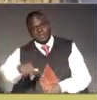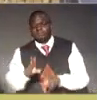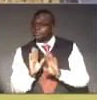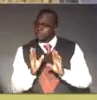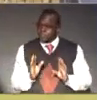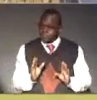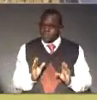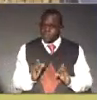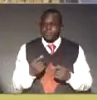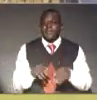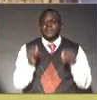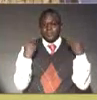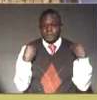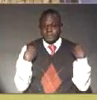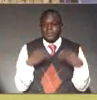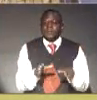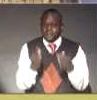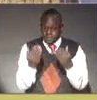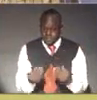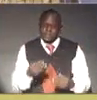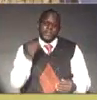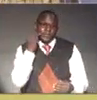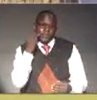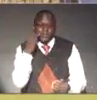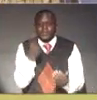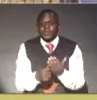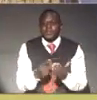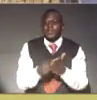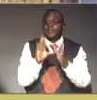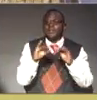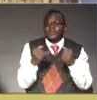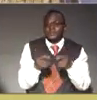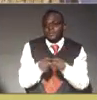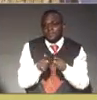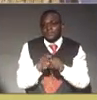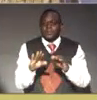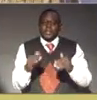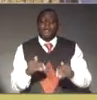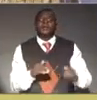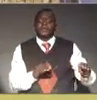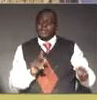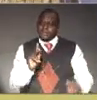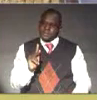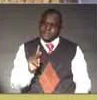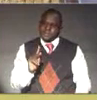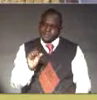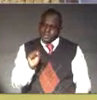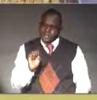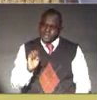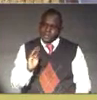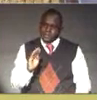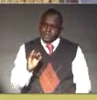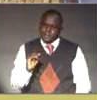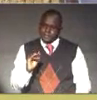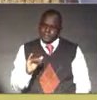one be practiced today in our modern Ugandan modern society? And also, Mr. Sewina, what should